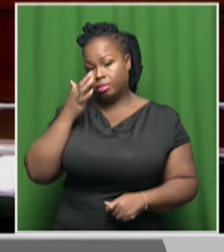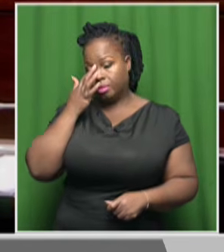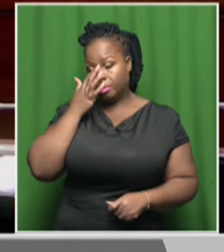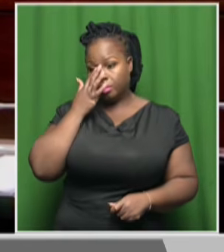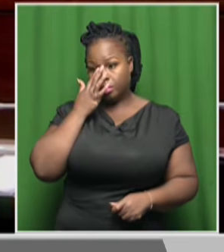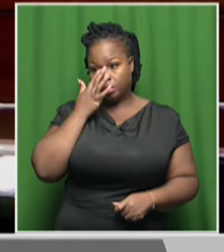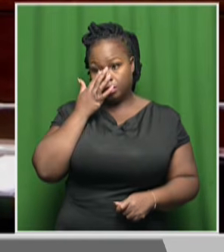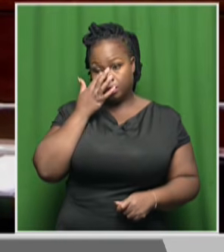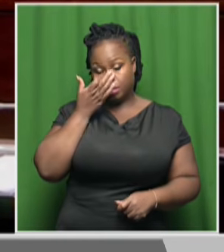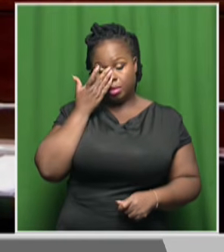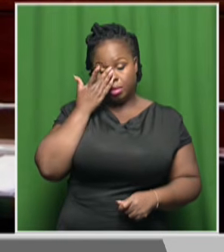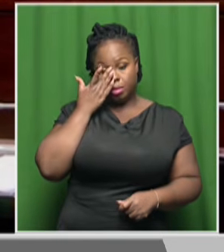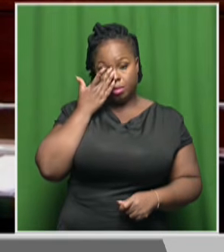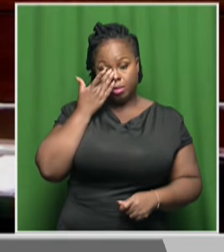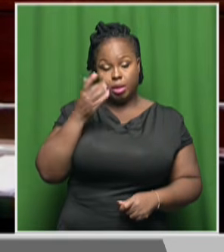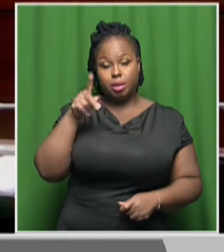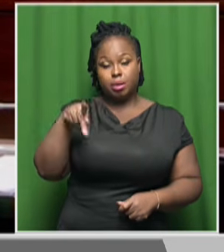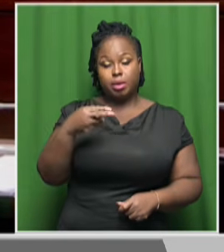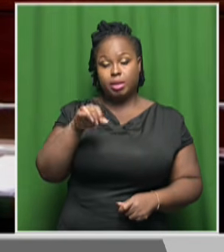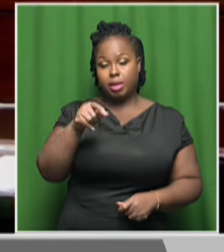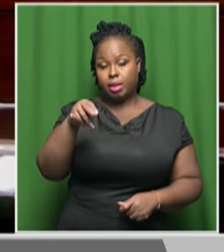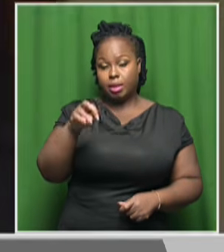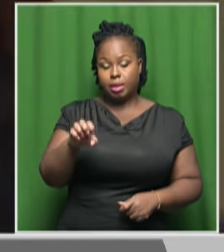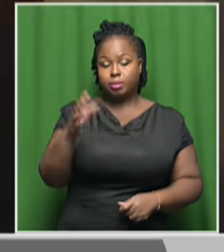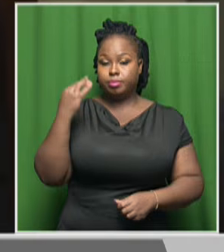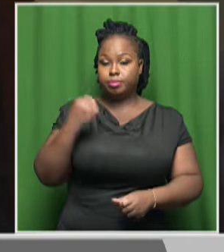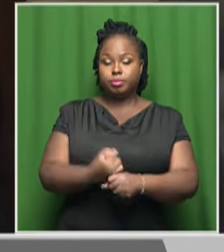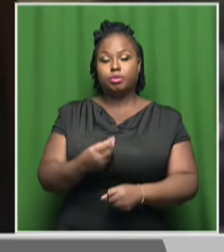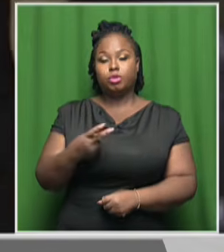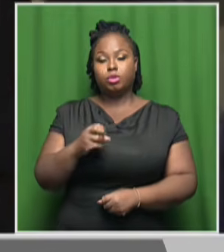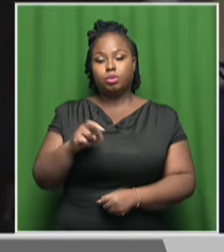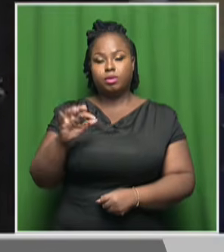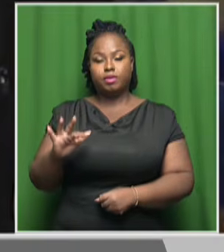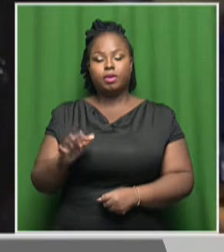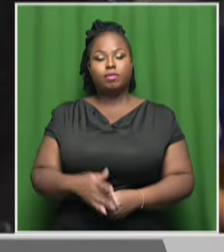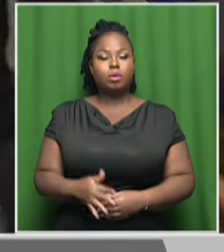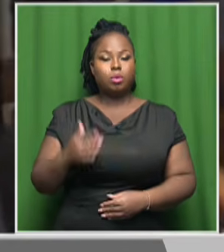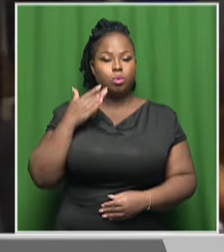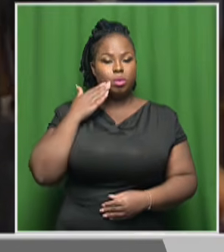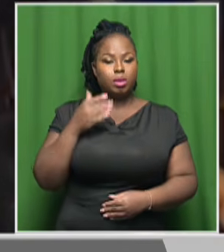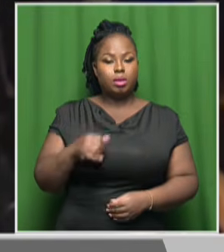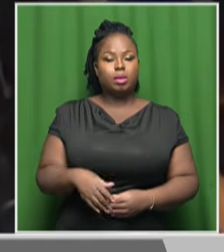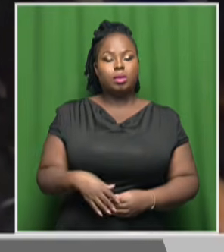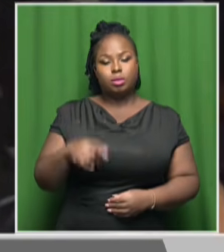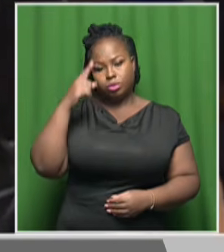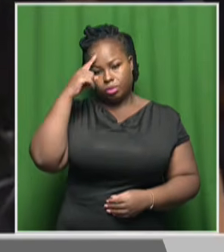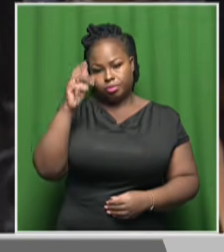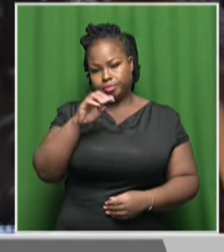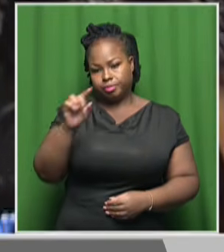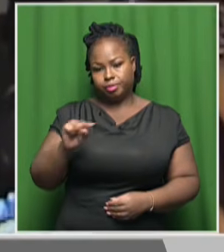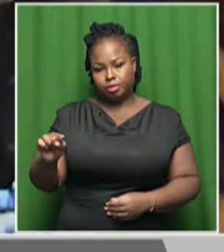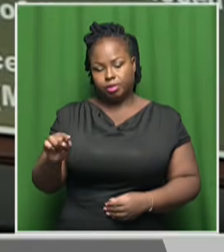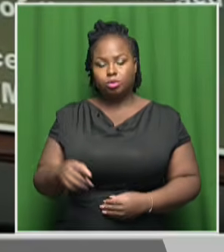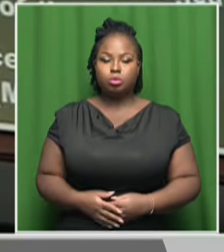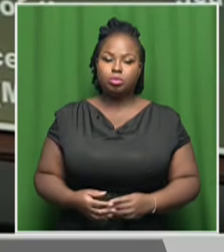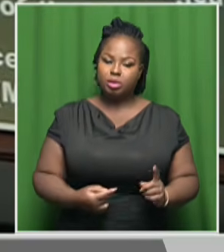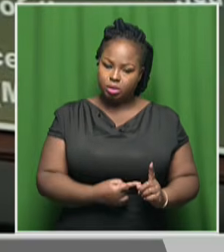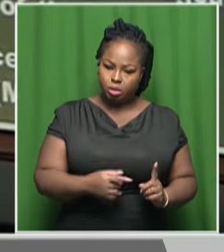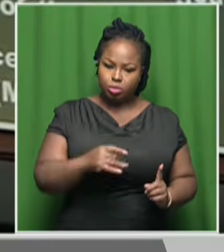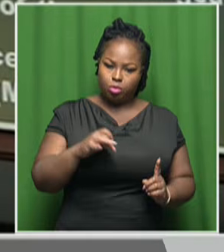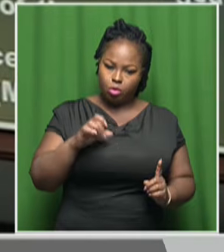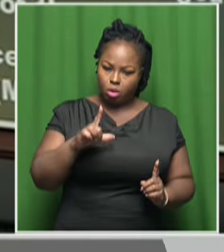General Patlane being one of them. And in 2025, when Mkhwanazi came out and made the allegations, Paulo O'Sullivan was one of